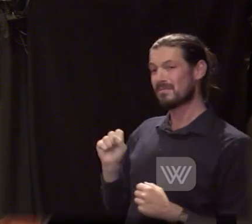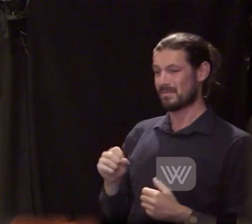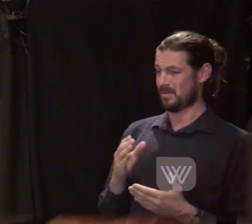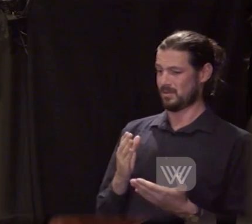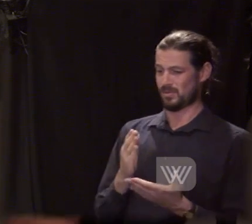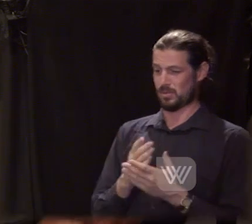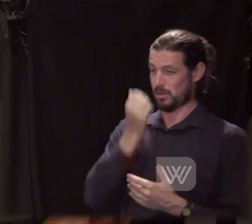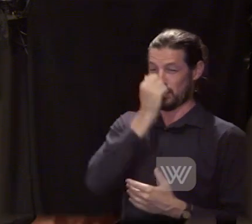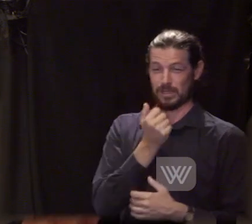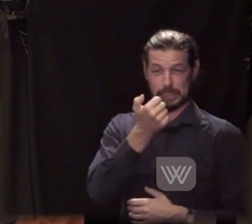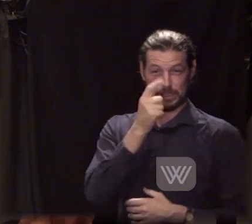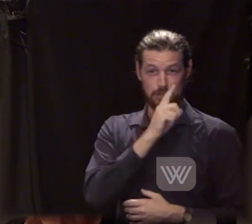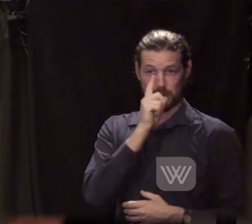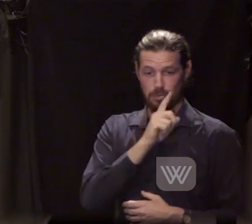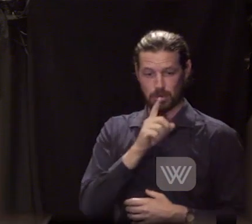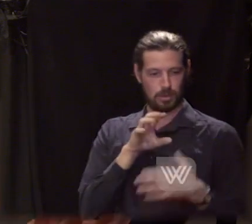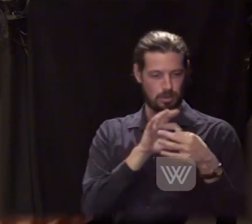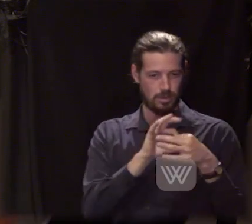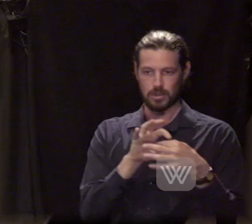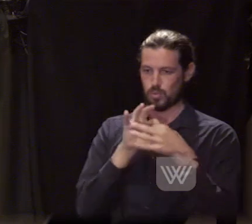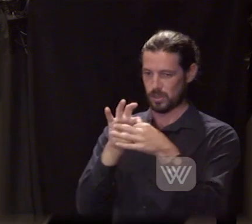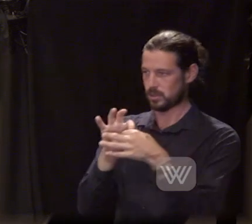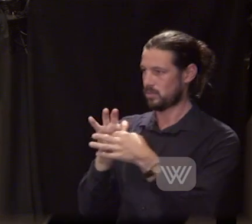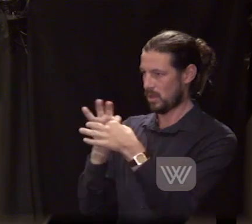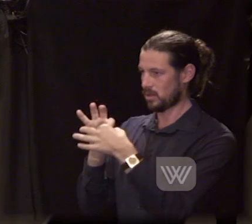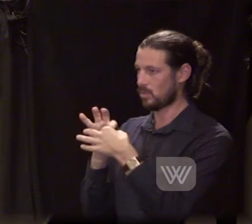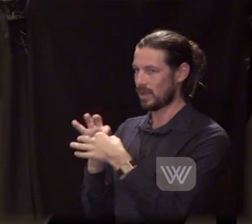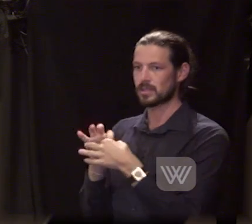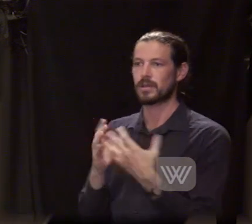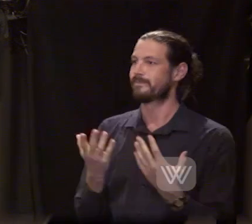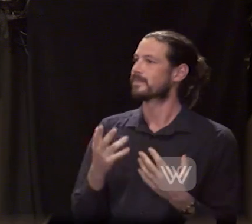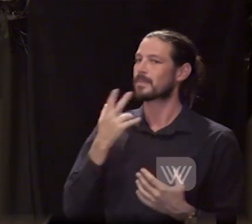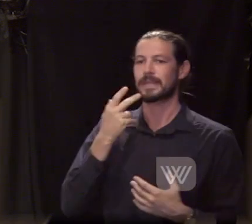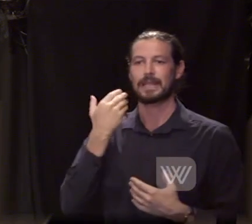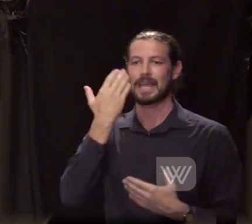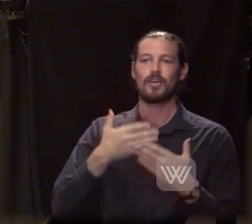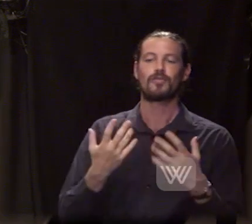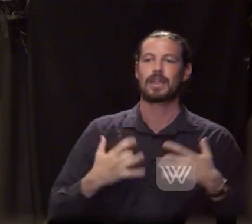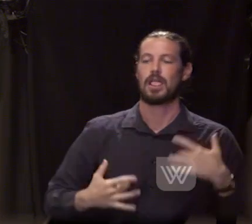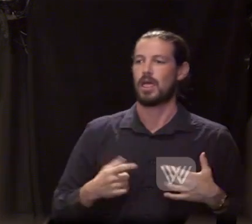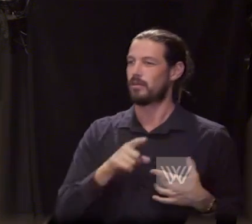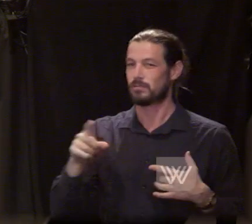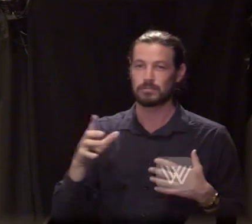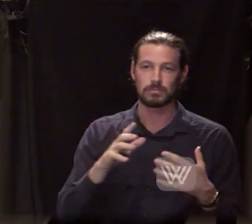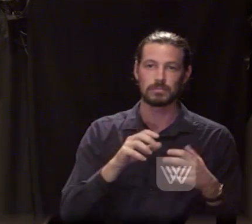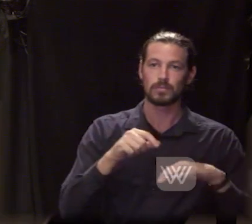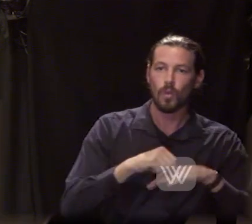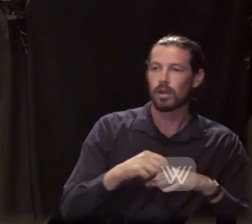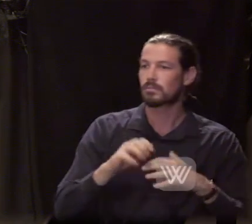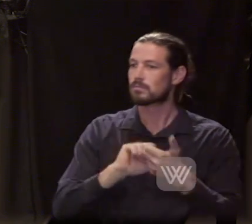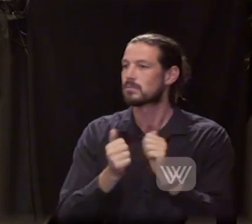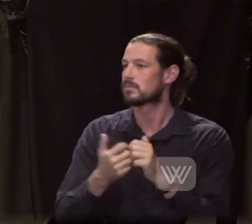so all the different relationships that you have with each other in normal life, you have your spouses, your best friends, your